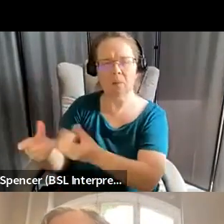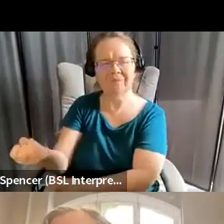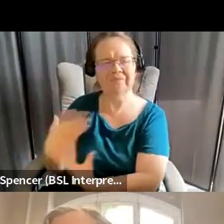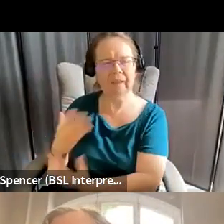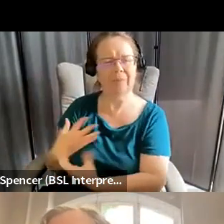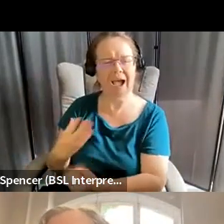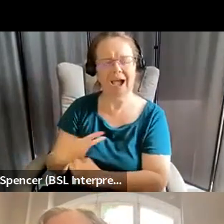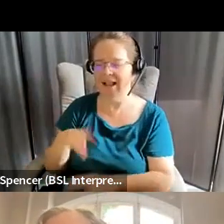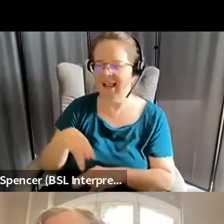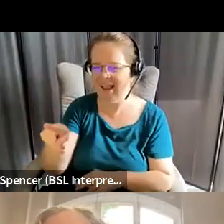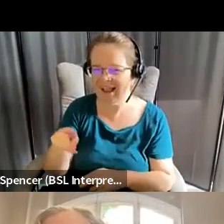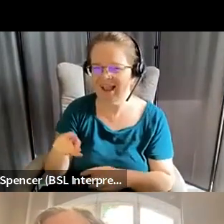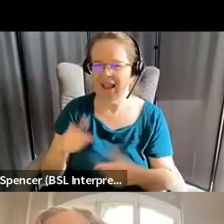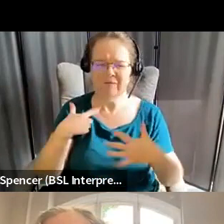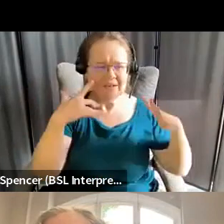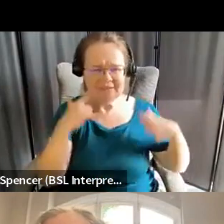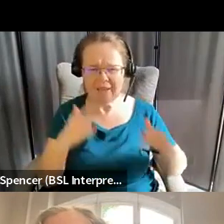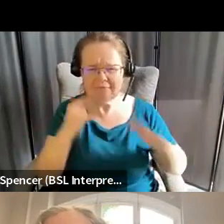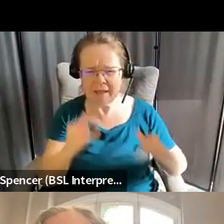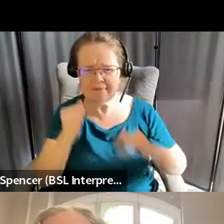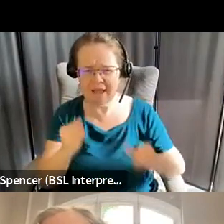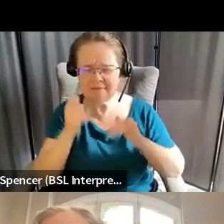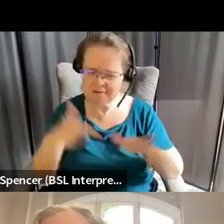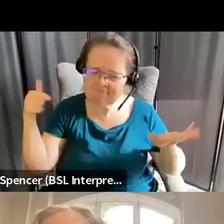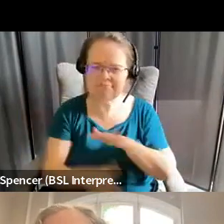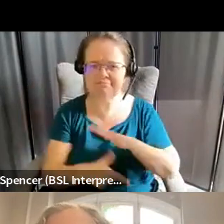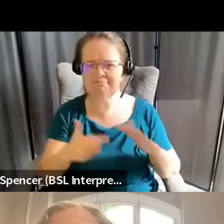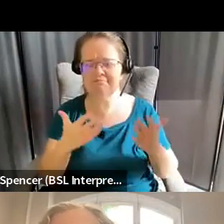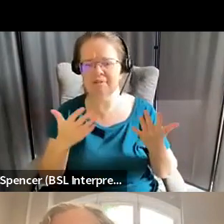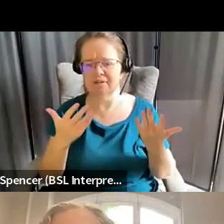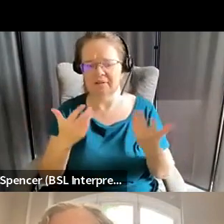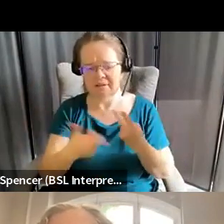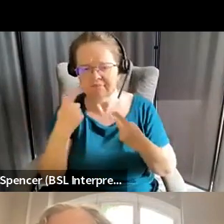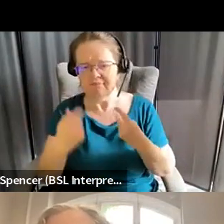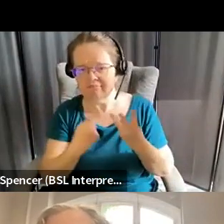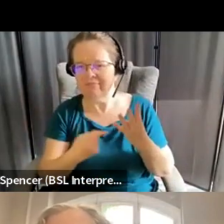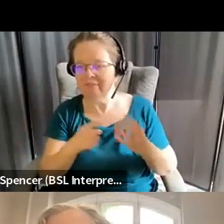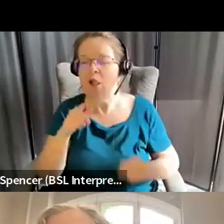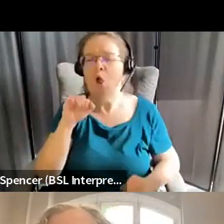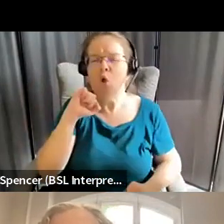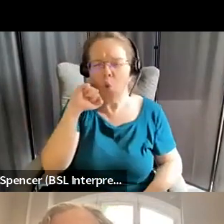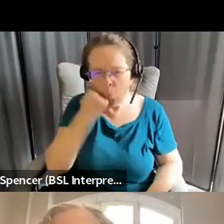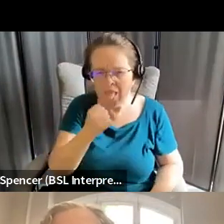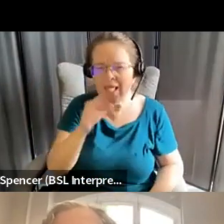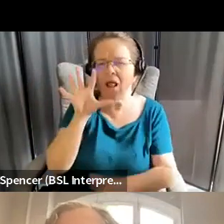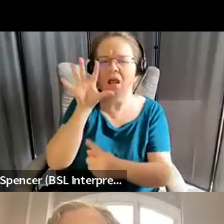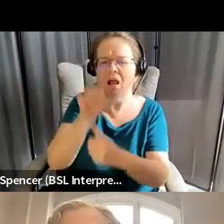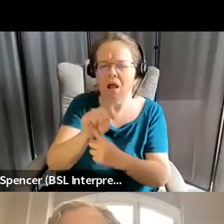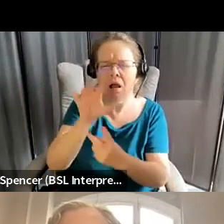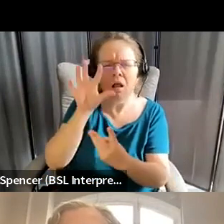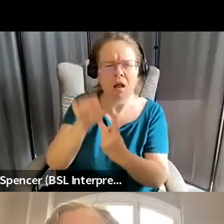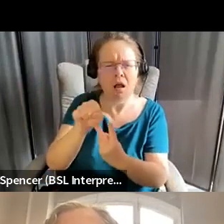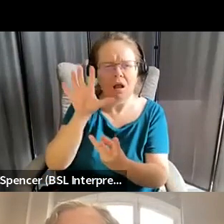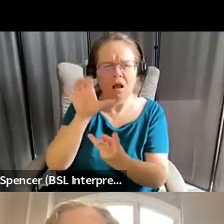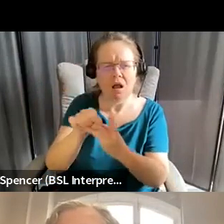you're doing rigorous testing on an iterative basis, you're going to notice those things